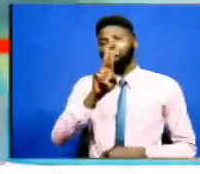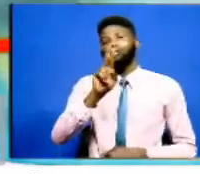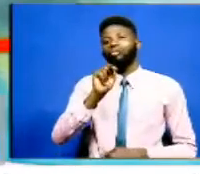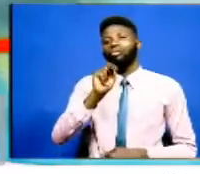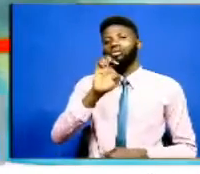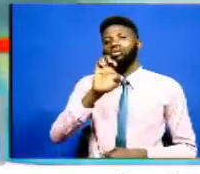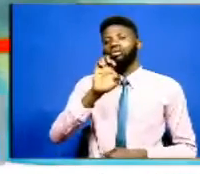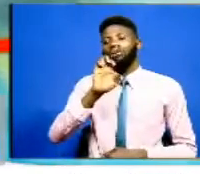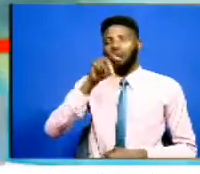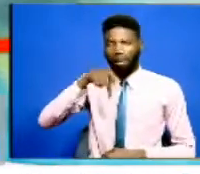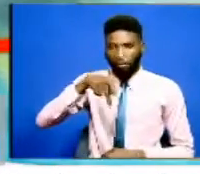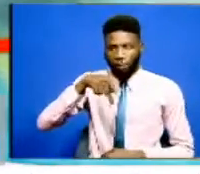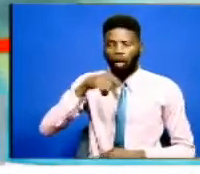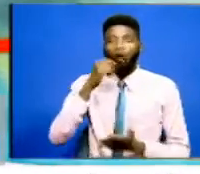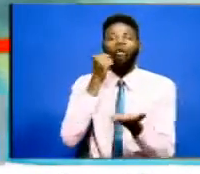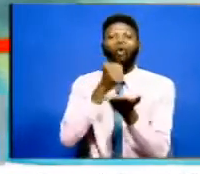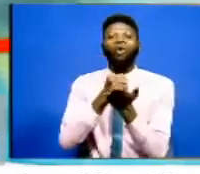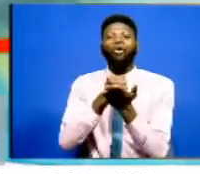Kenya?